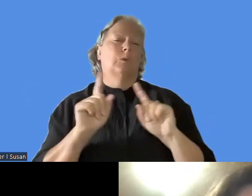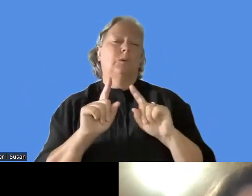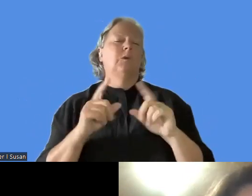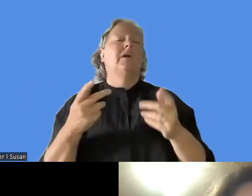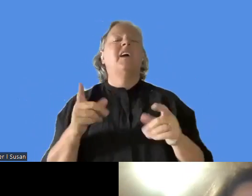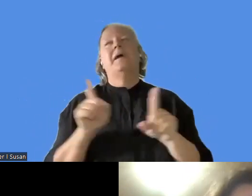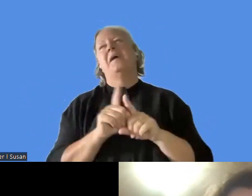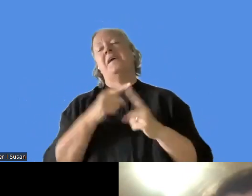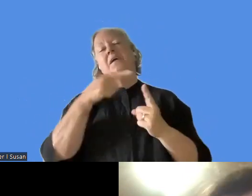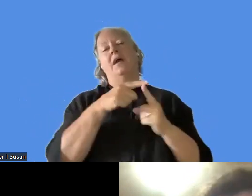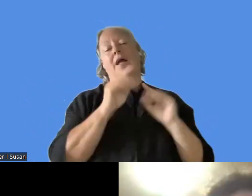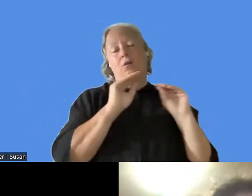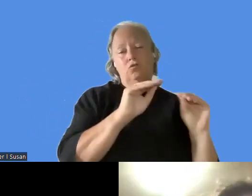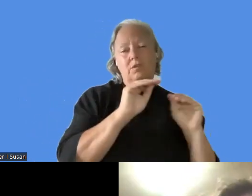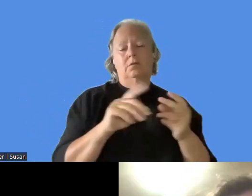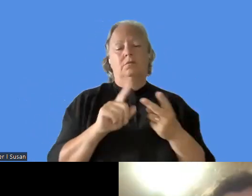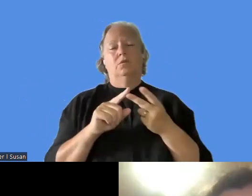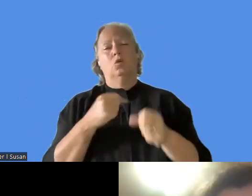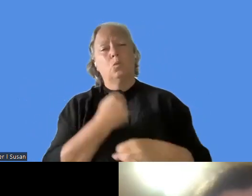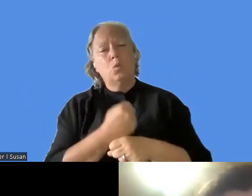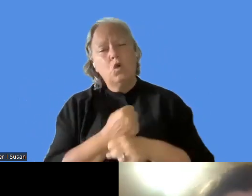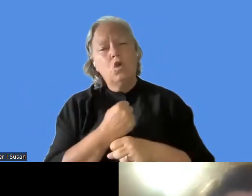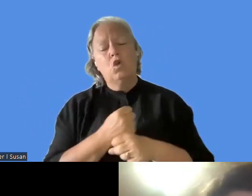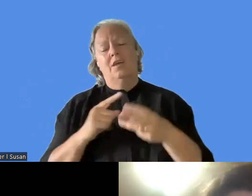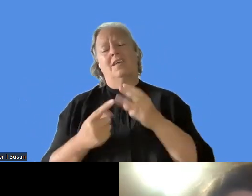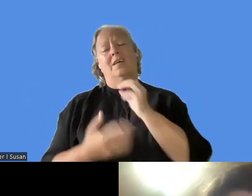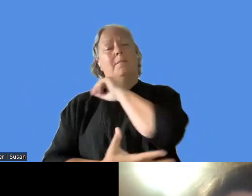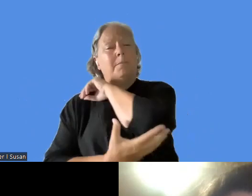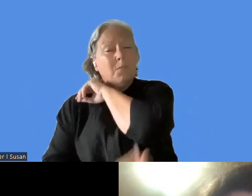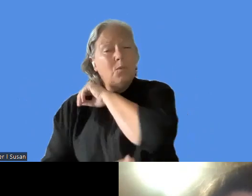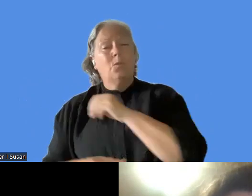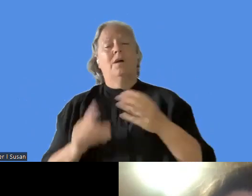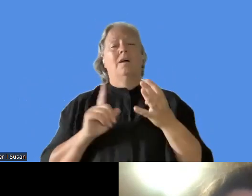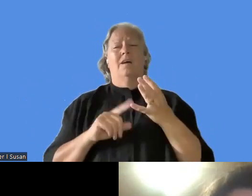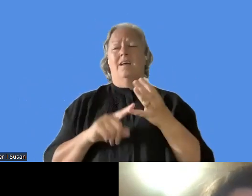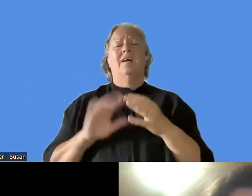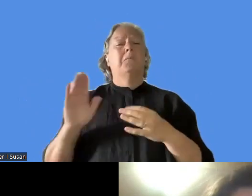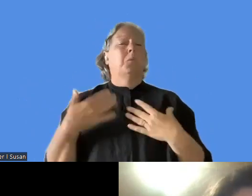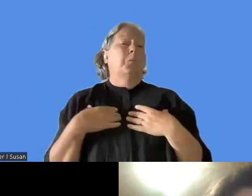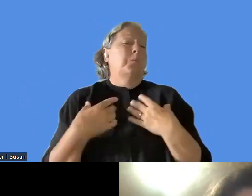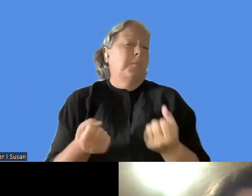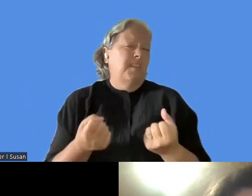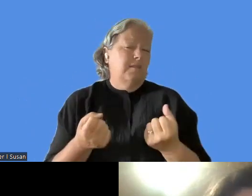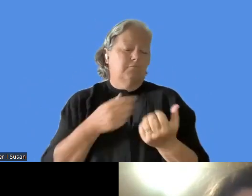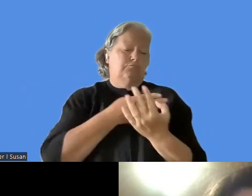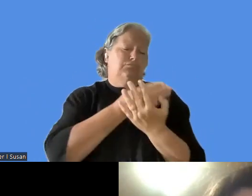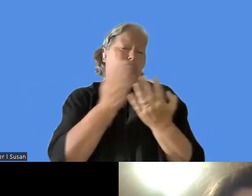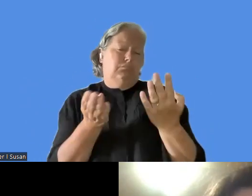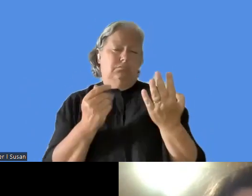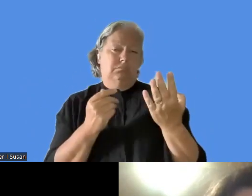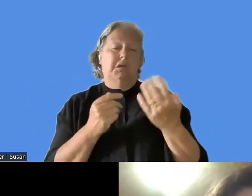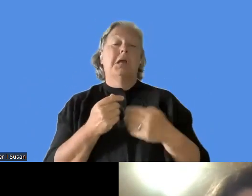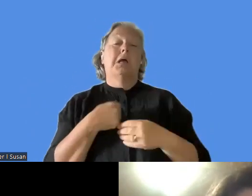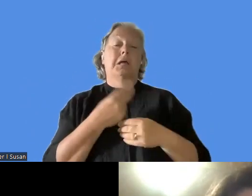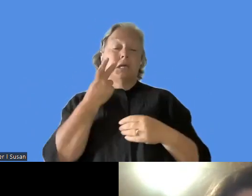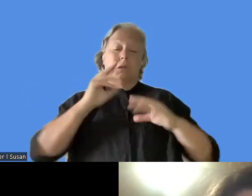education, work, multidimensional poverty, and subjective well-being. Overall, the results show that policy work